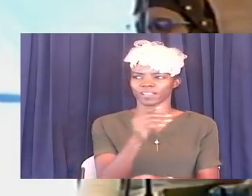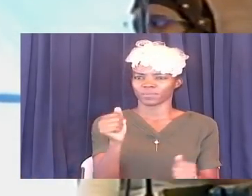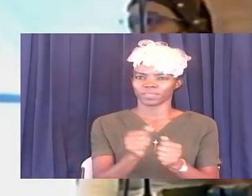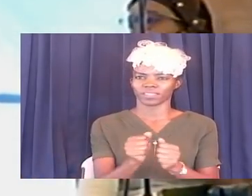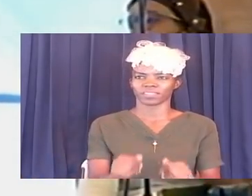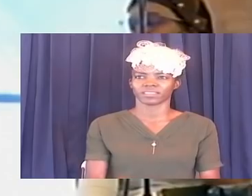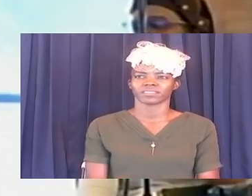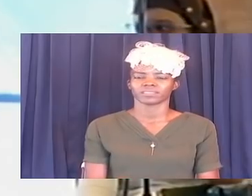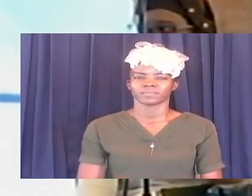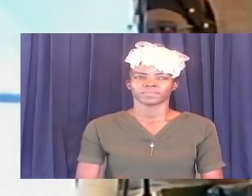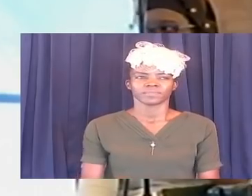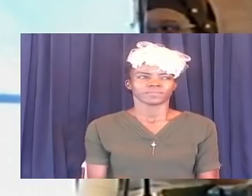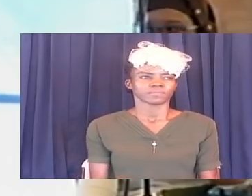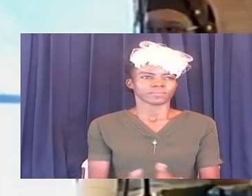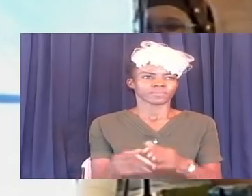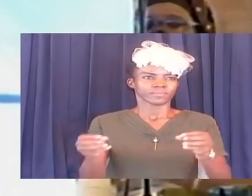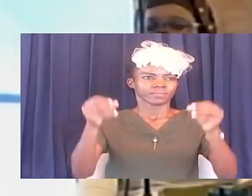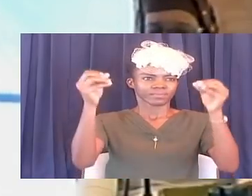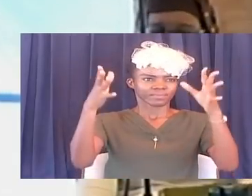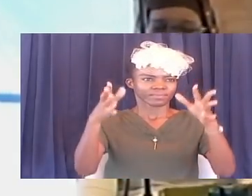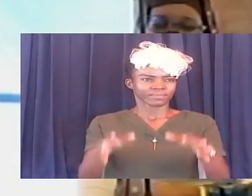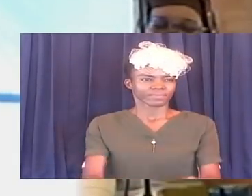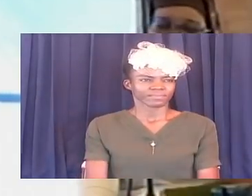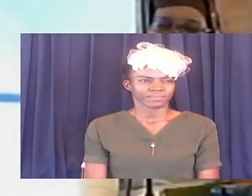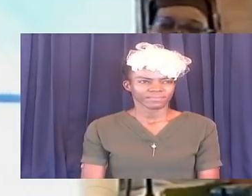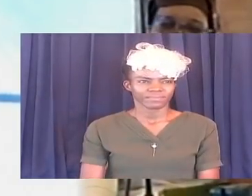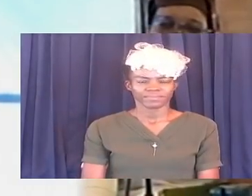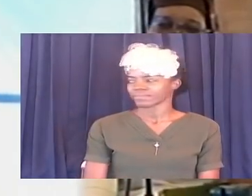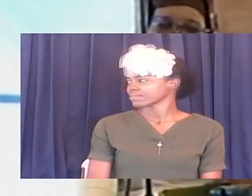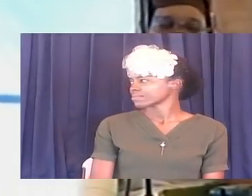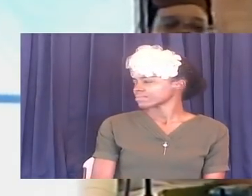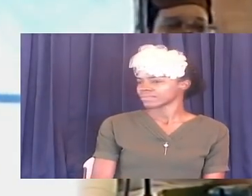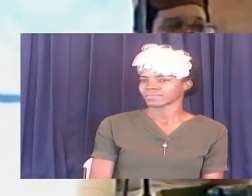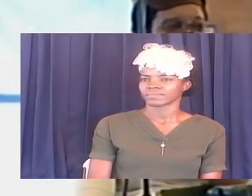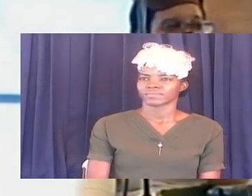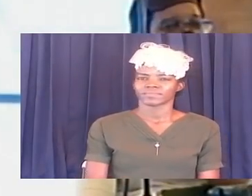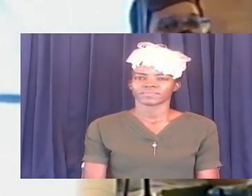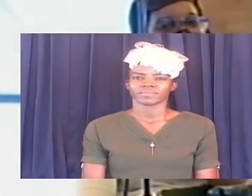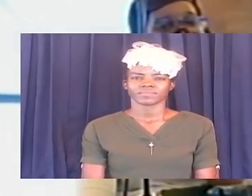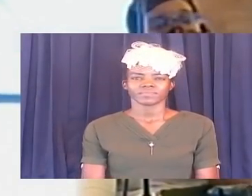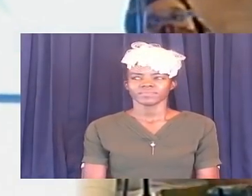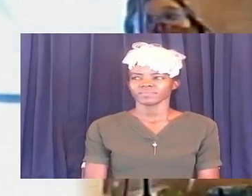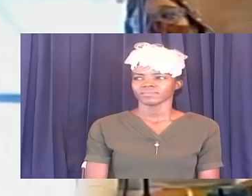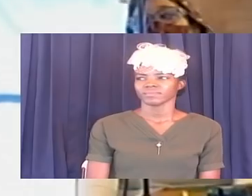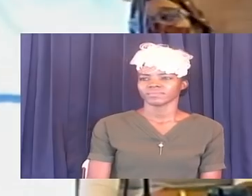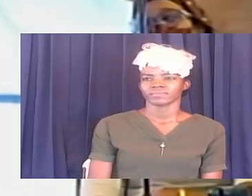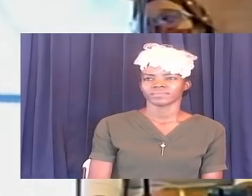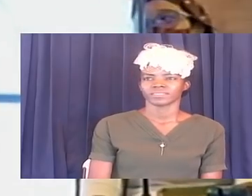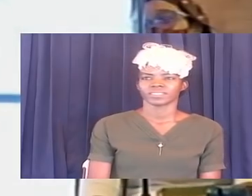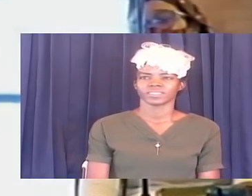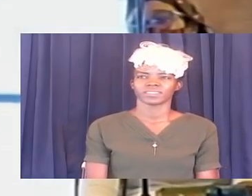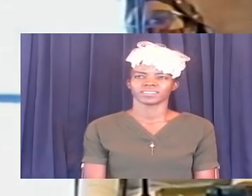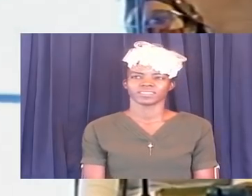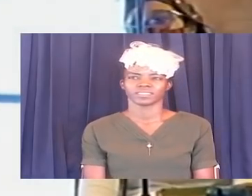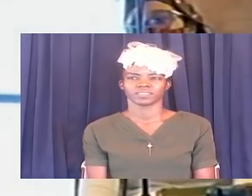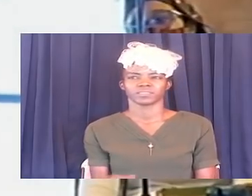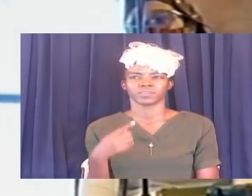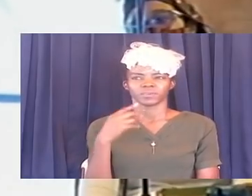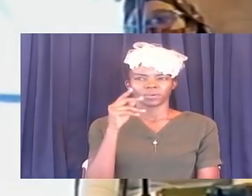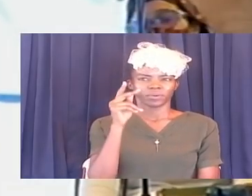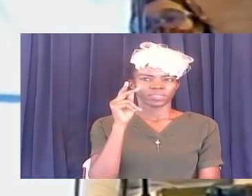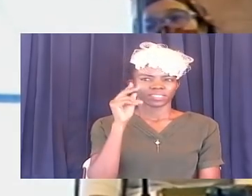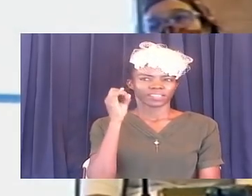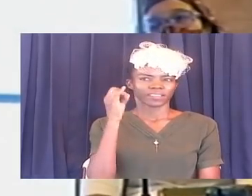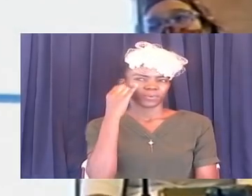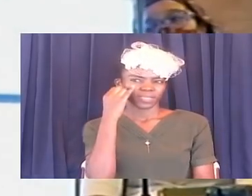Hallelujah. And even as we may see in the natural, if I have a tiny